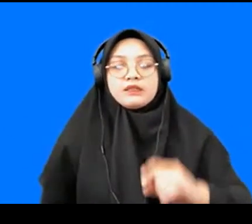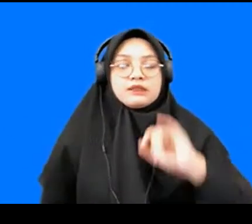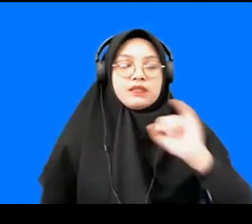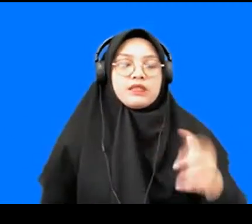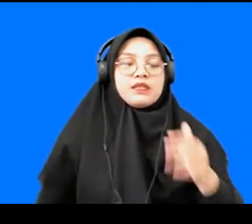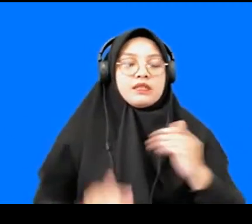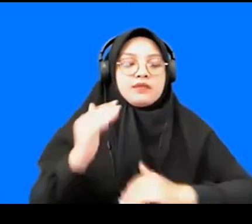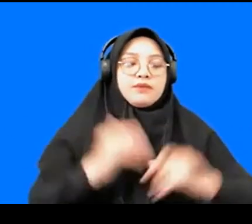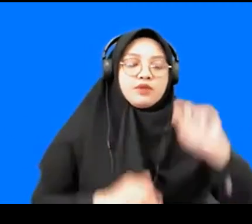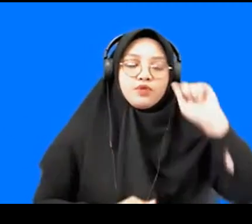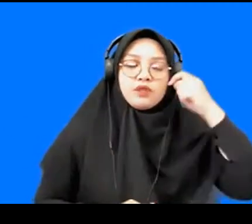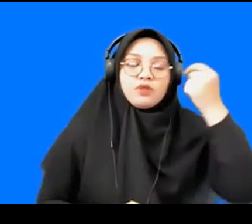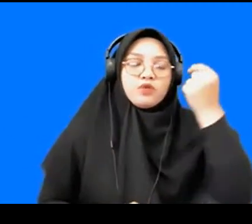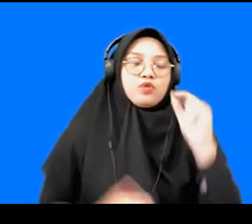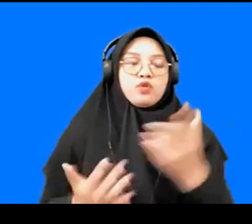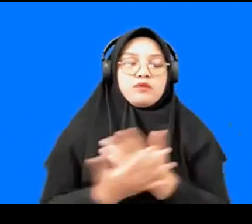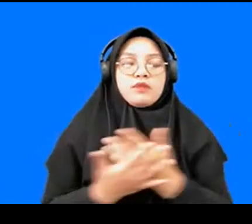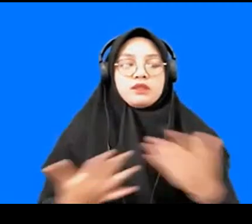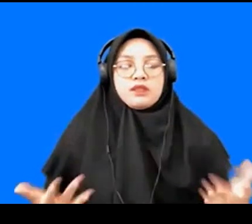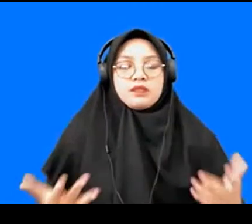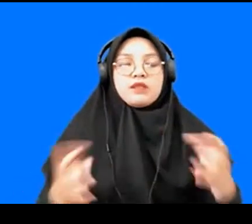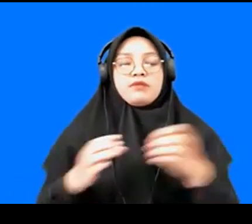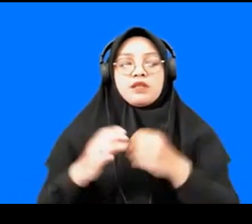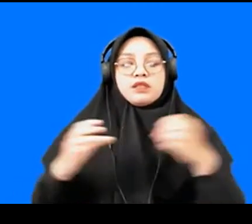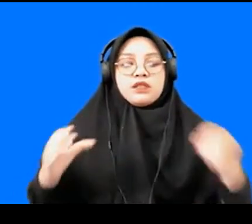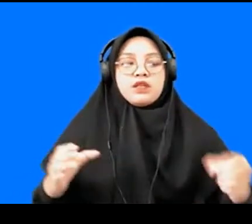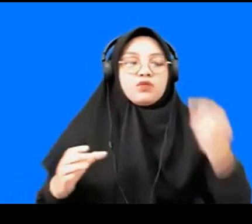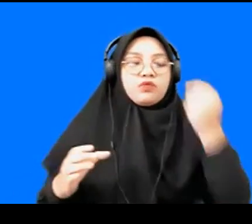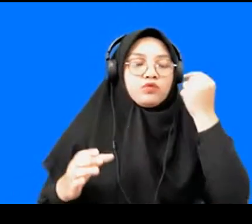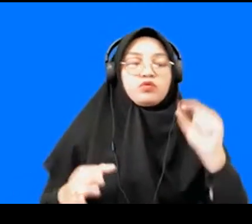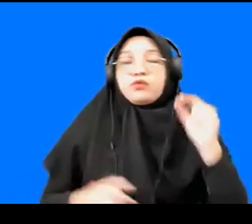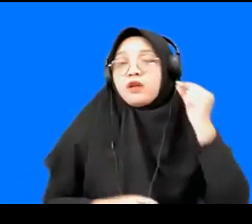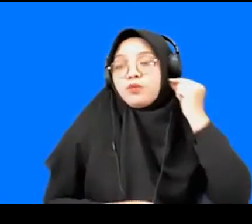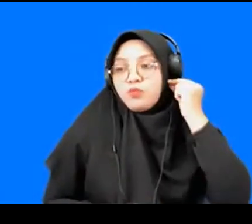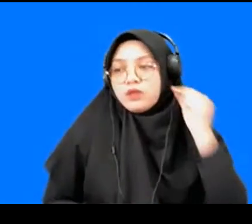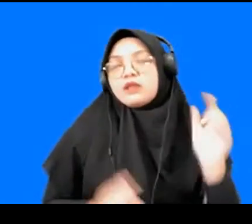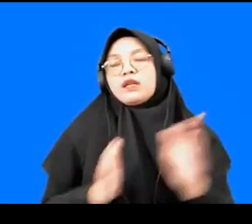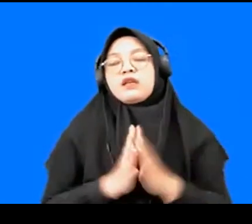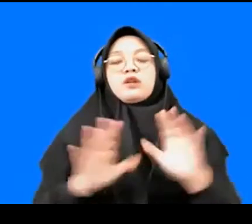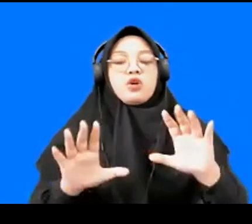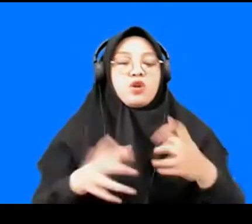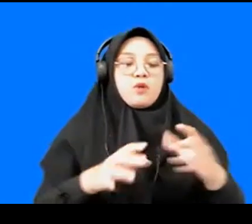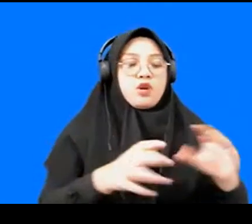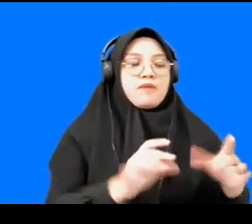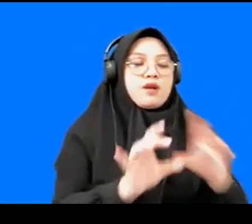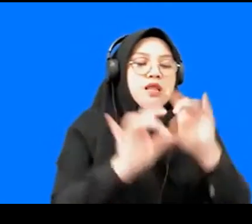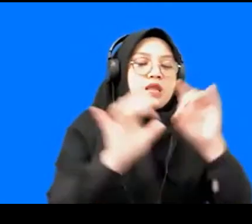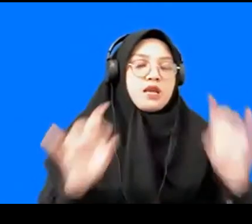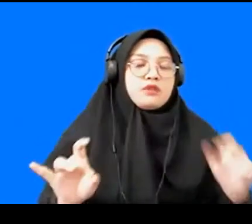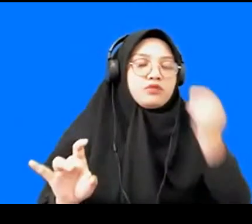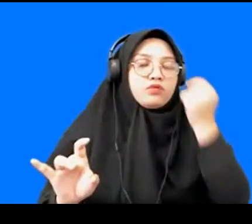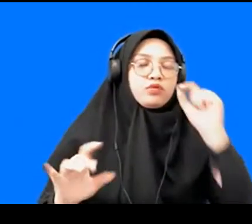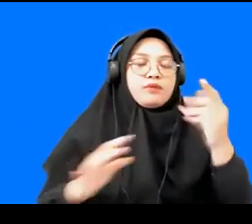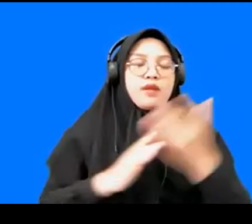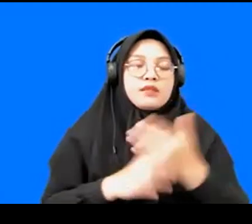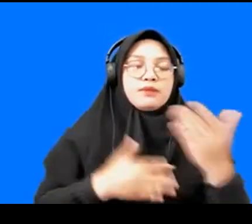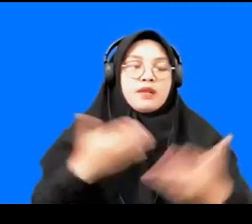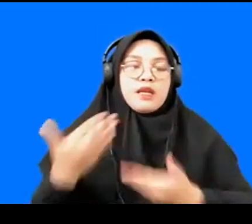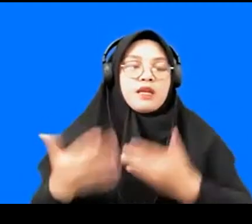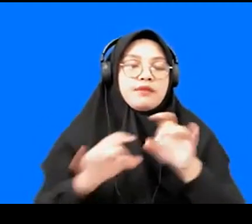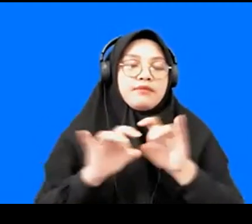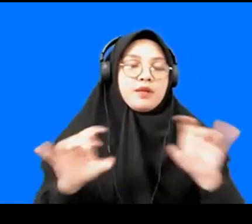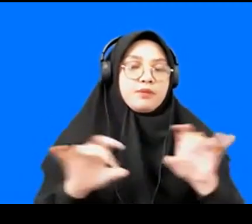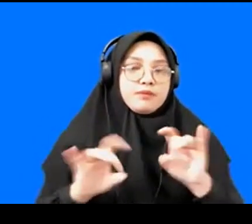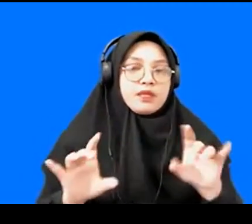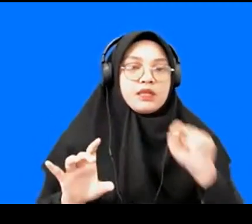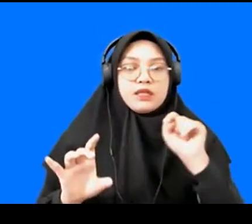poor, for women and other groups to access these public services. So I think IFIs must